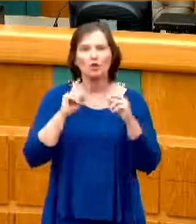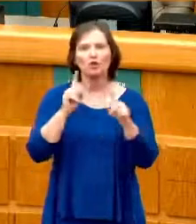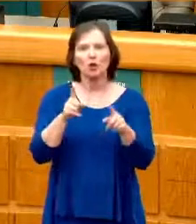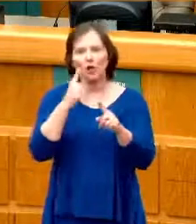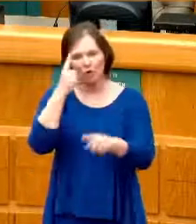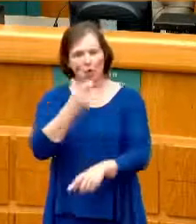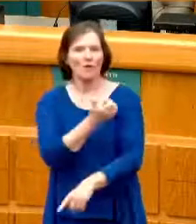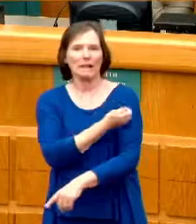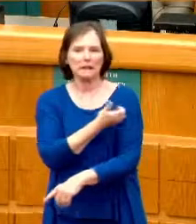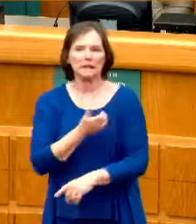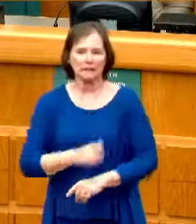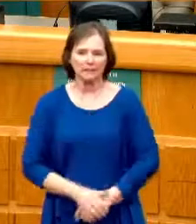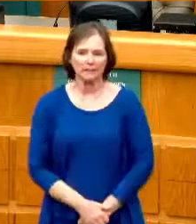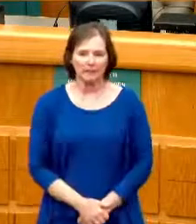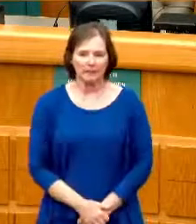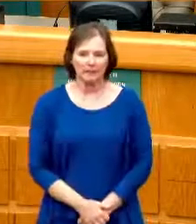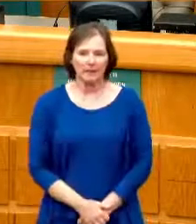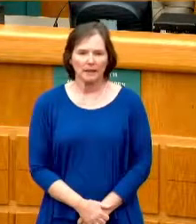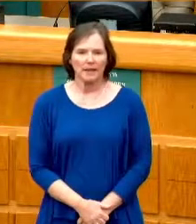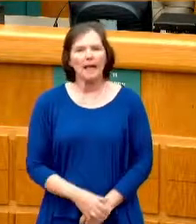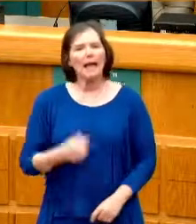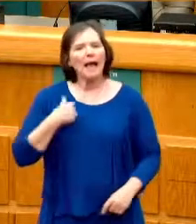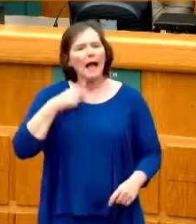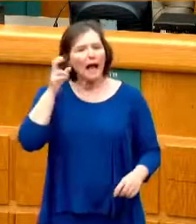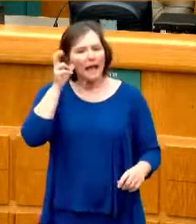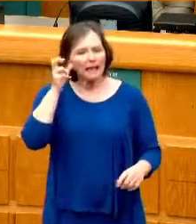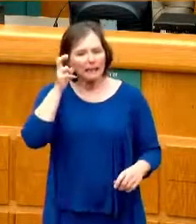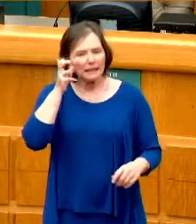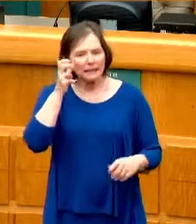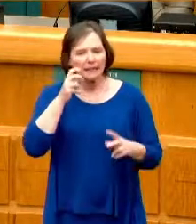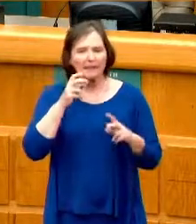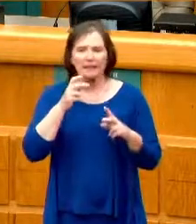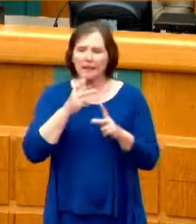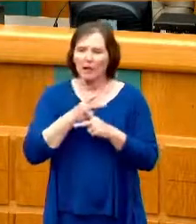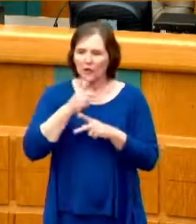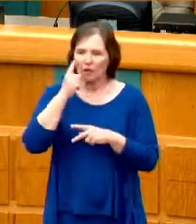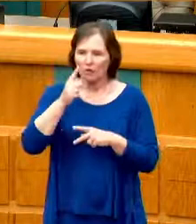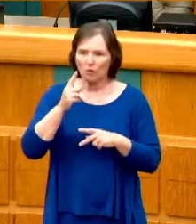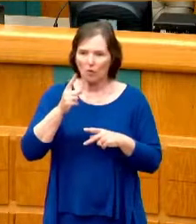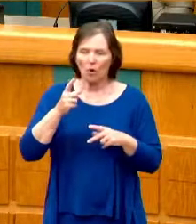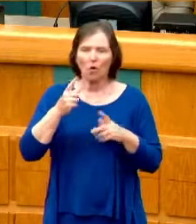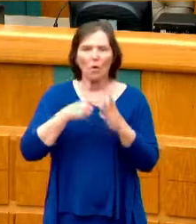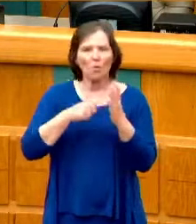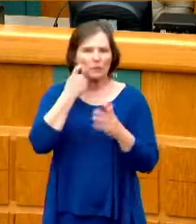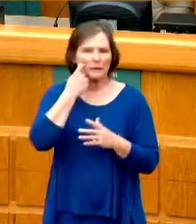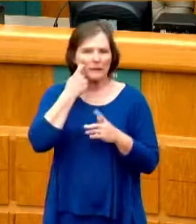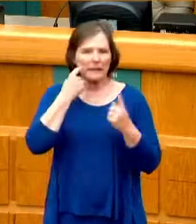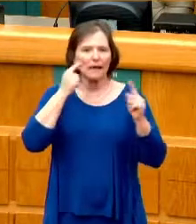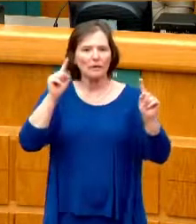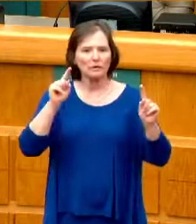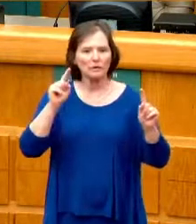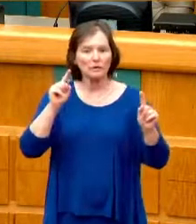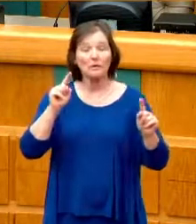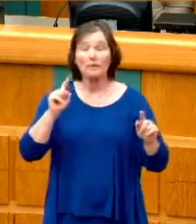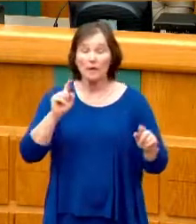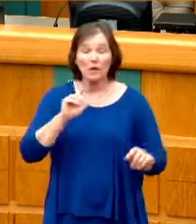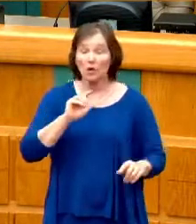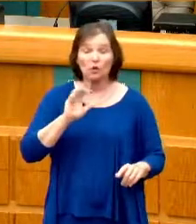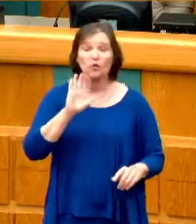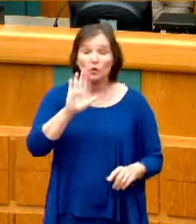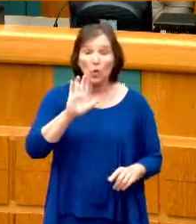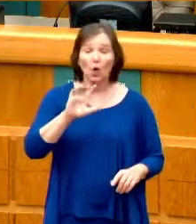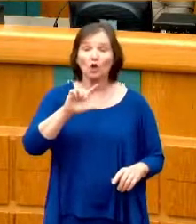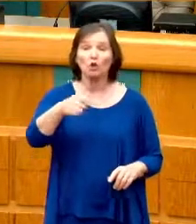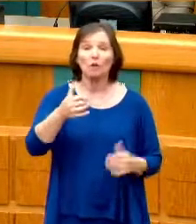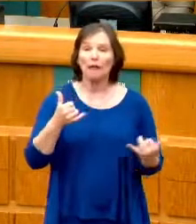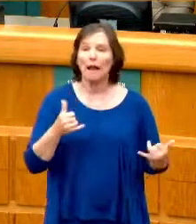very carefully to the communications that were relayed here earlier. It is your turn. You don't have